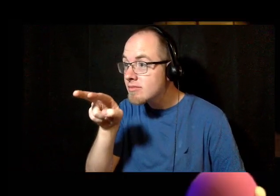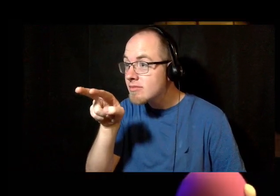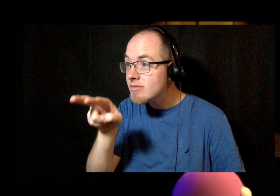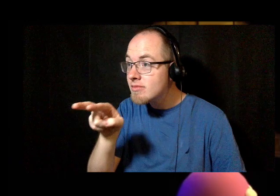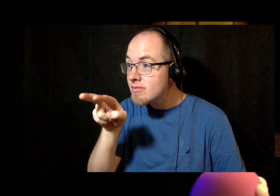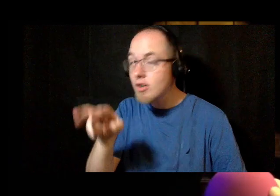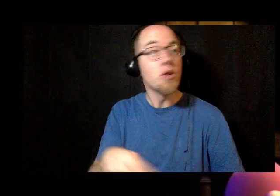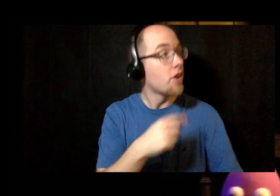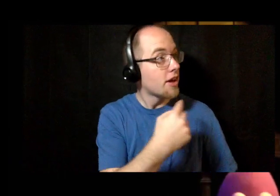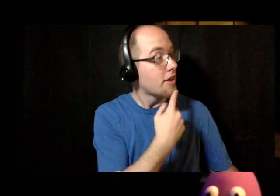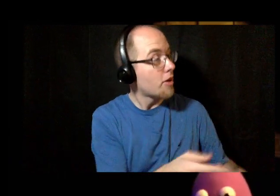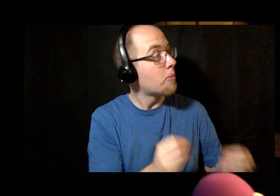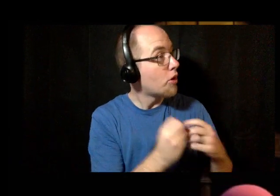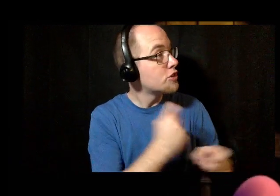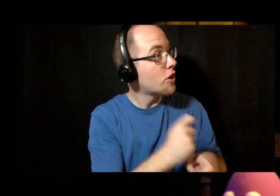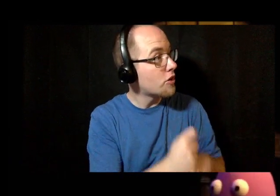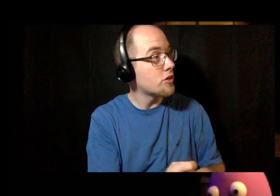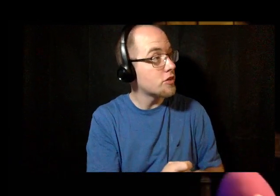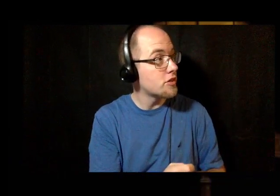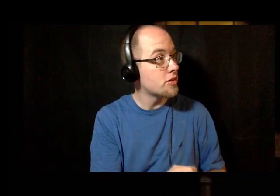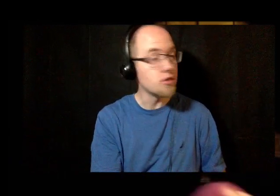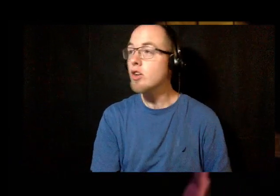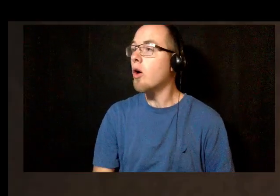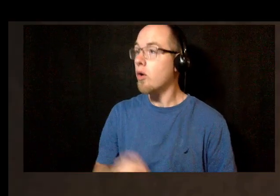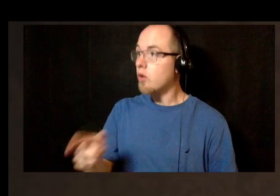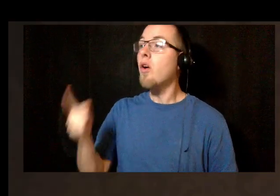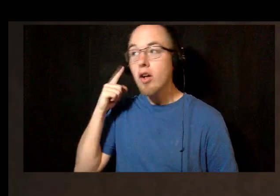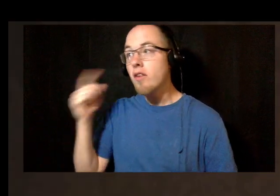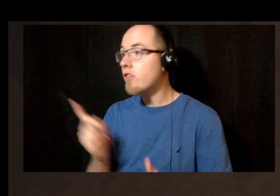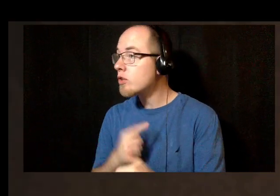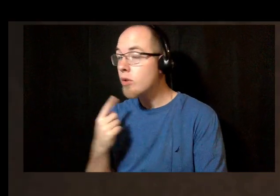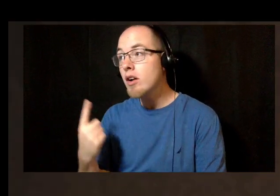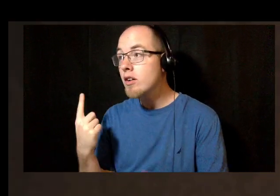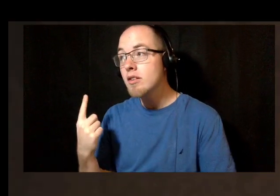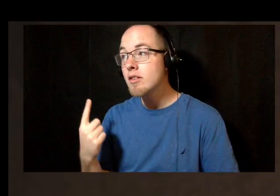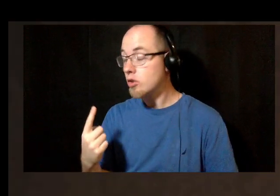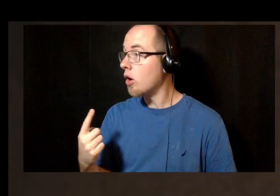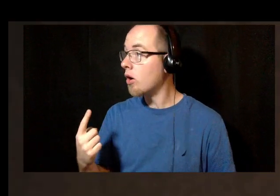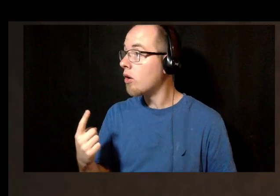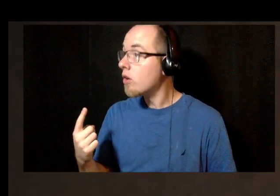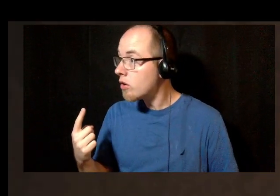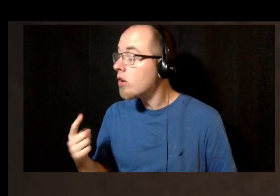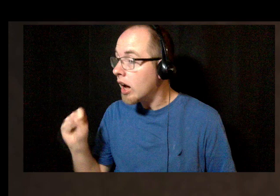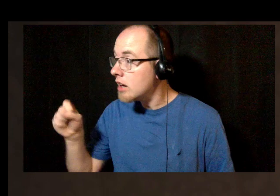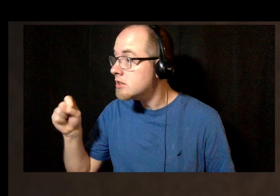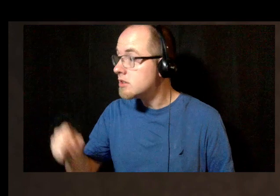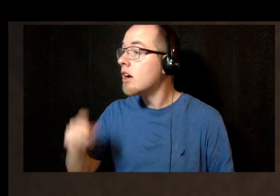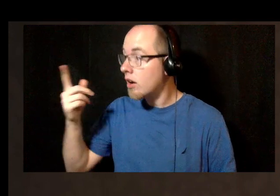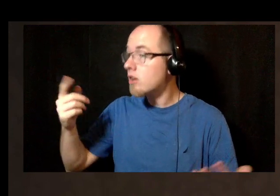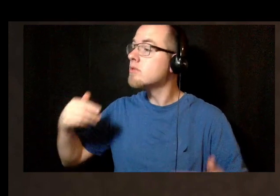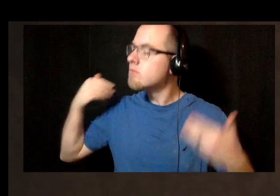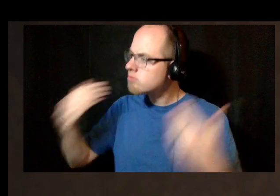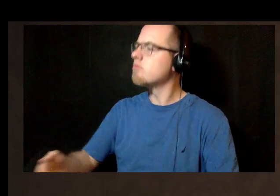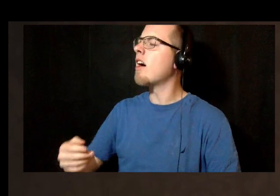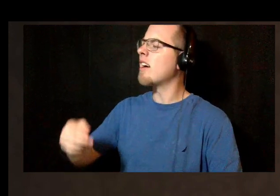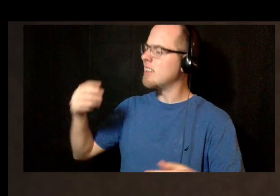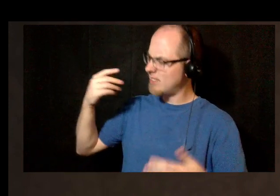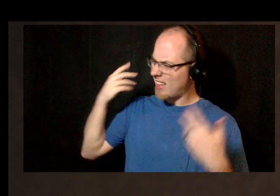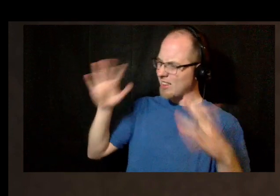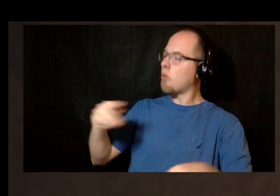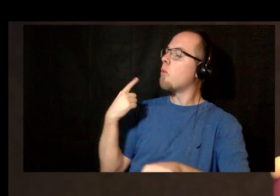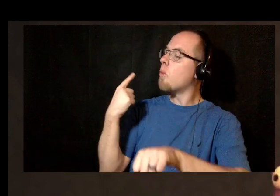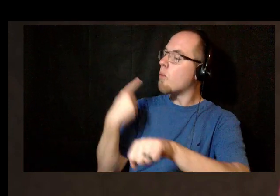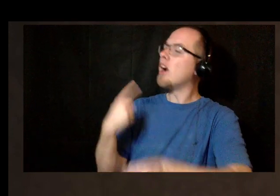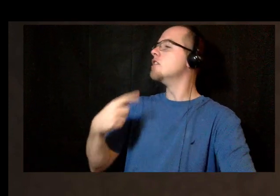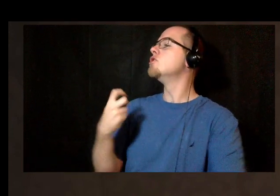You gonna tell another joke? No. Did you hear the first one? Fucking nailed it! I'm just doing the 1. There's not